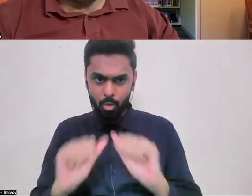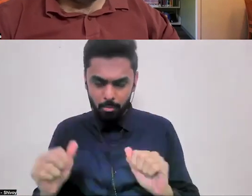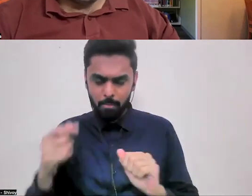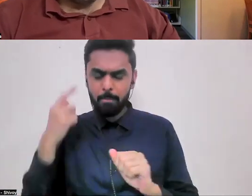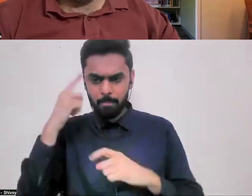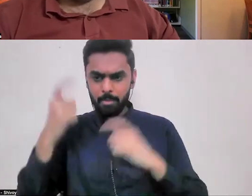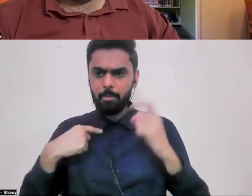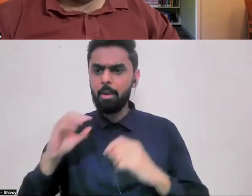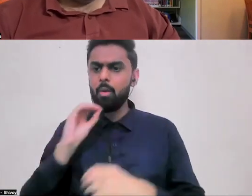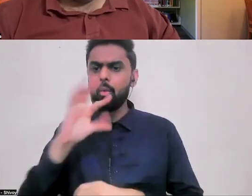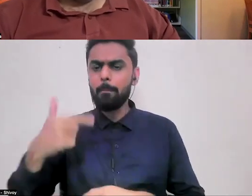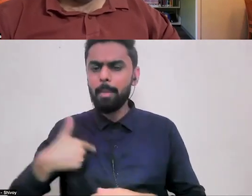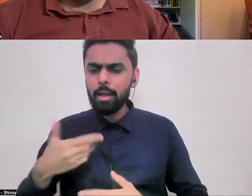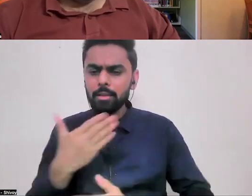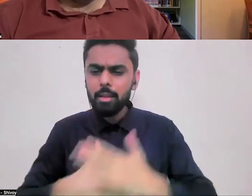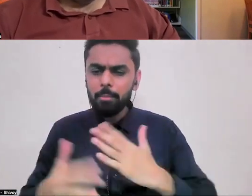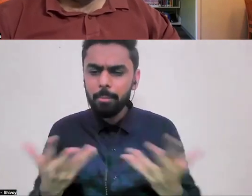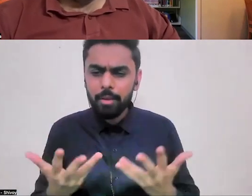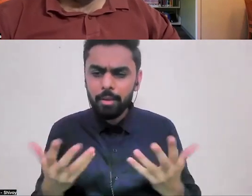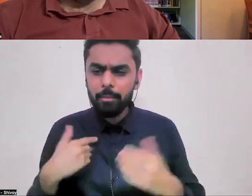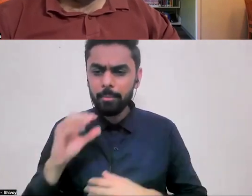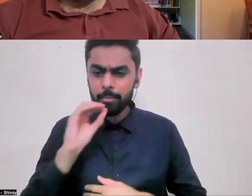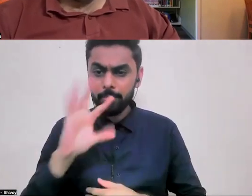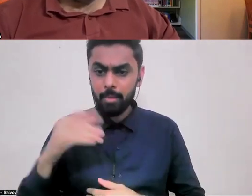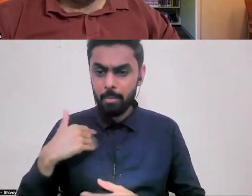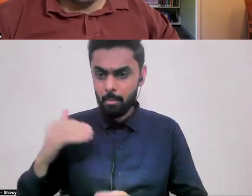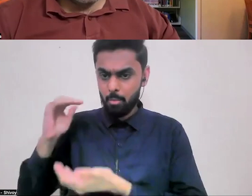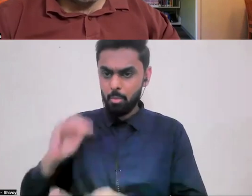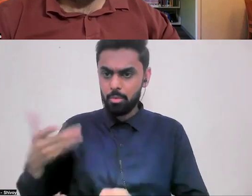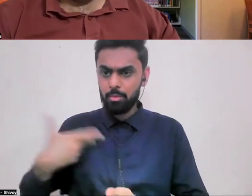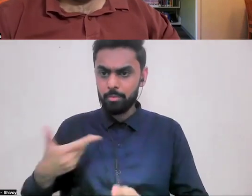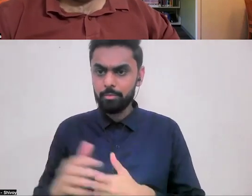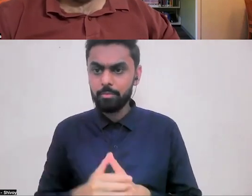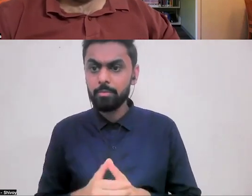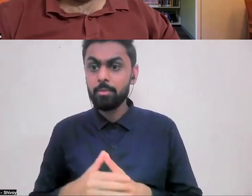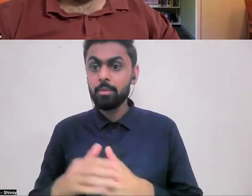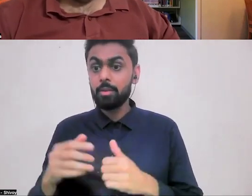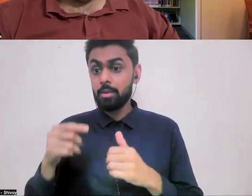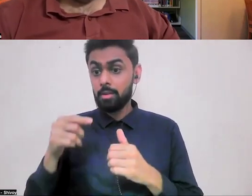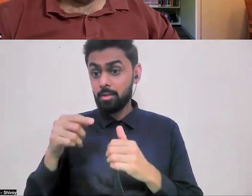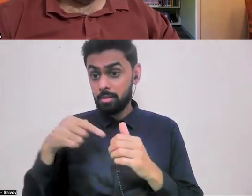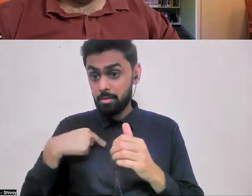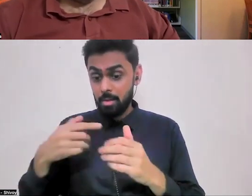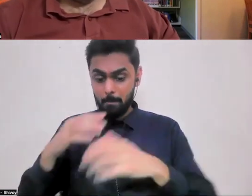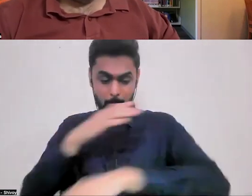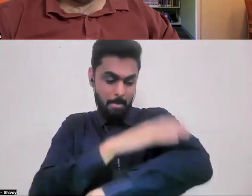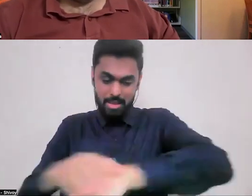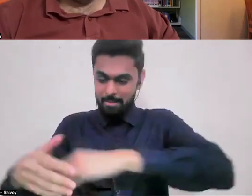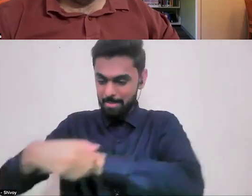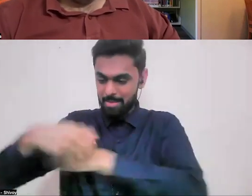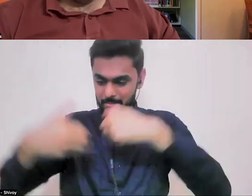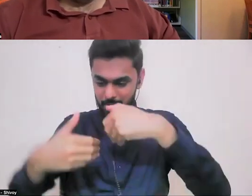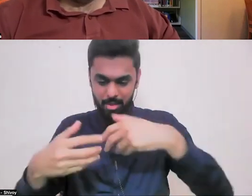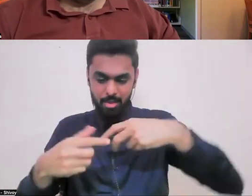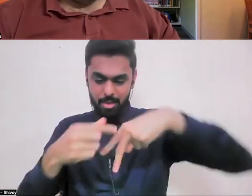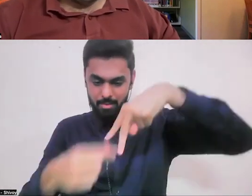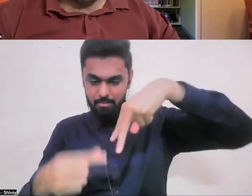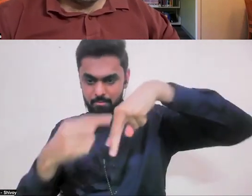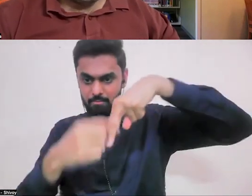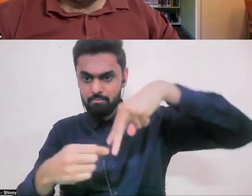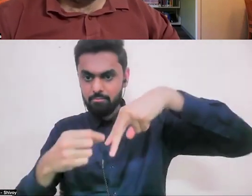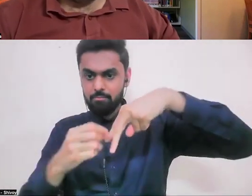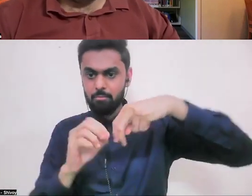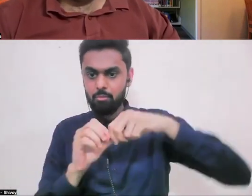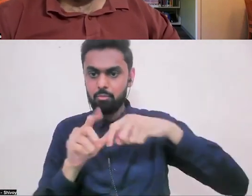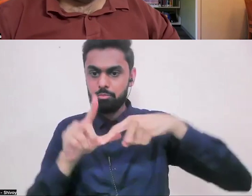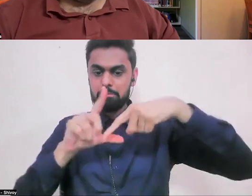my disability. I was born with this disability called arthrogryposis, which basically means that the muscles in my arms and legs are not